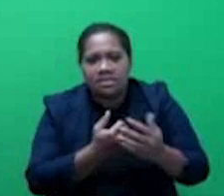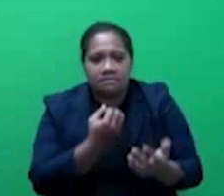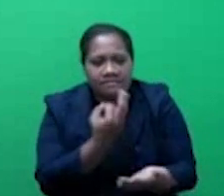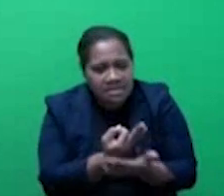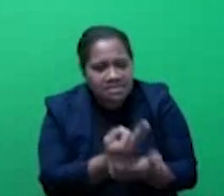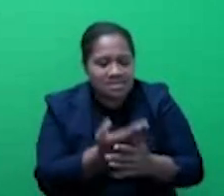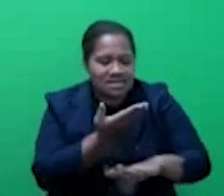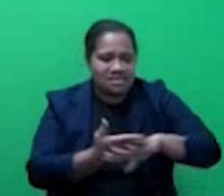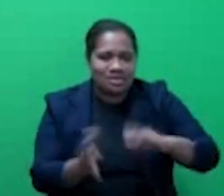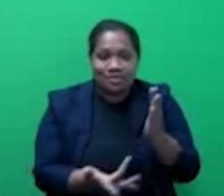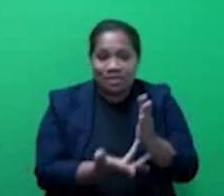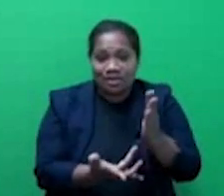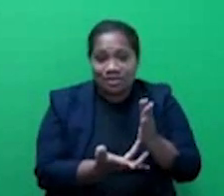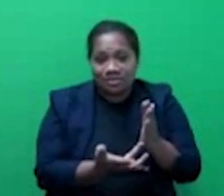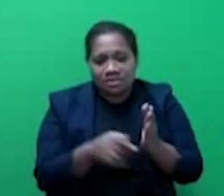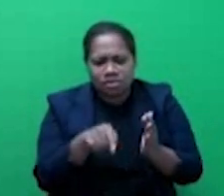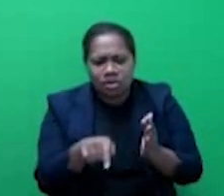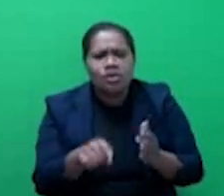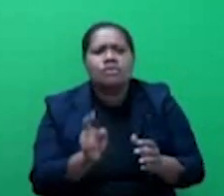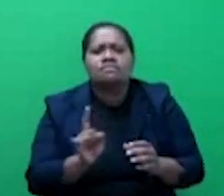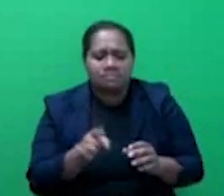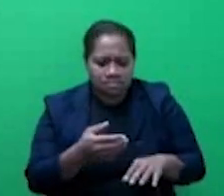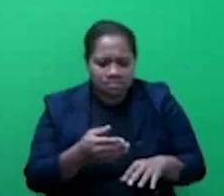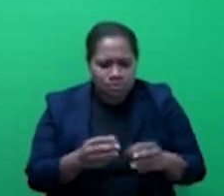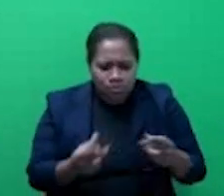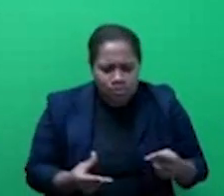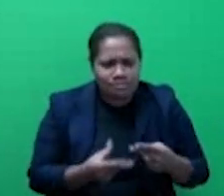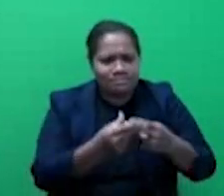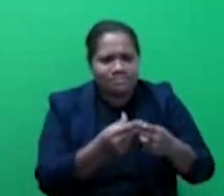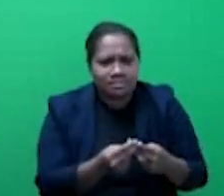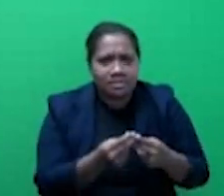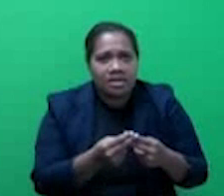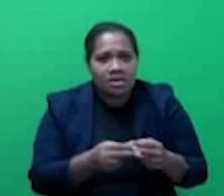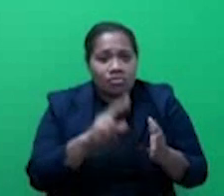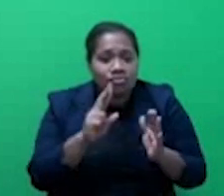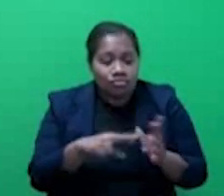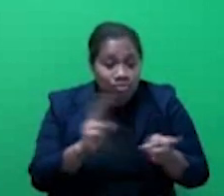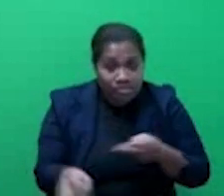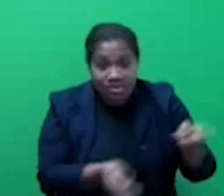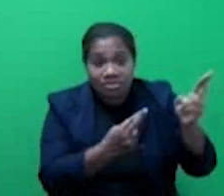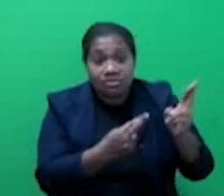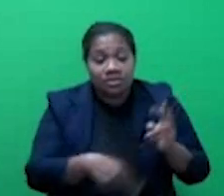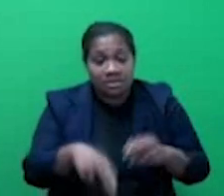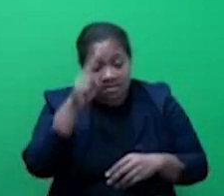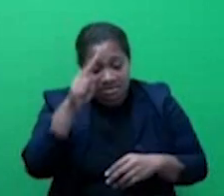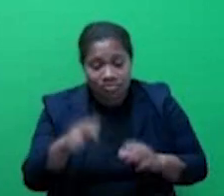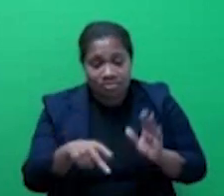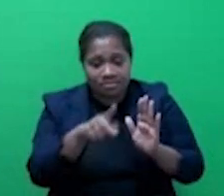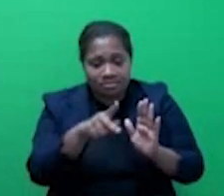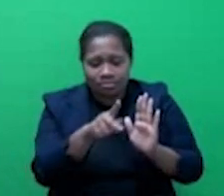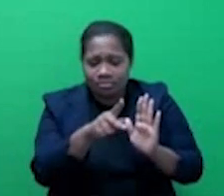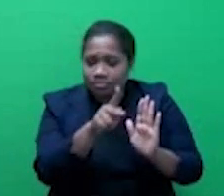This measure is in line with the recommendations made in the 2011 National Housing Policy Framework. Mr.